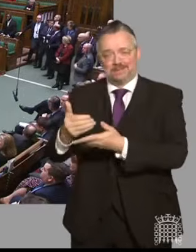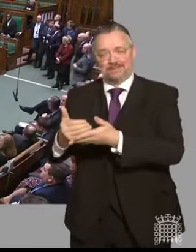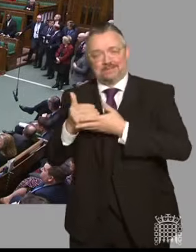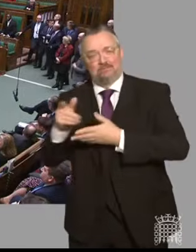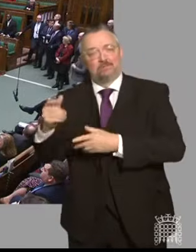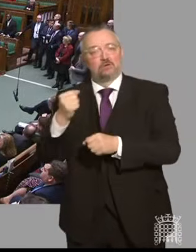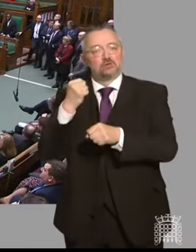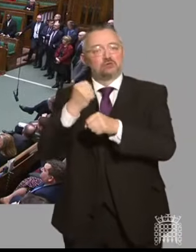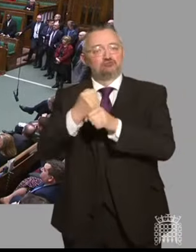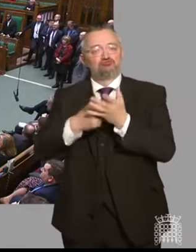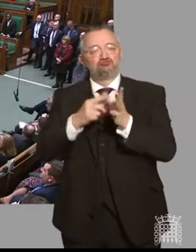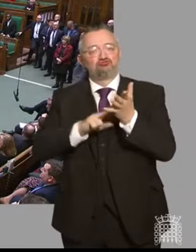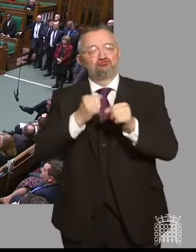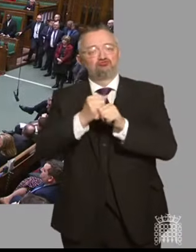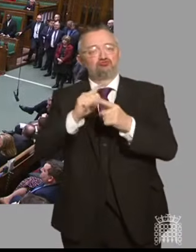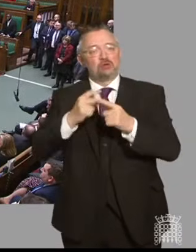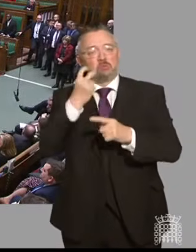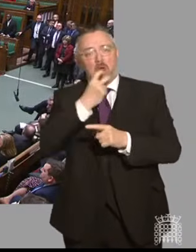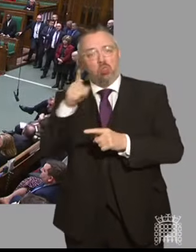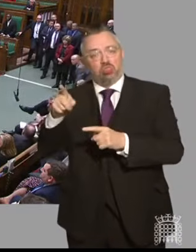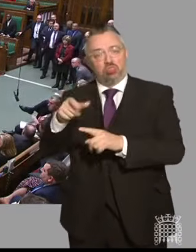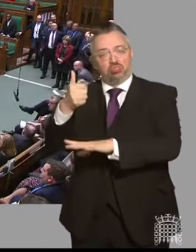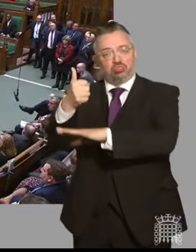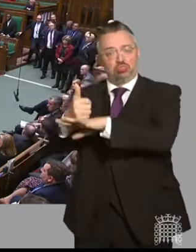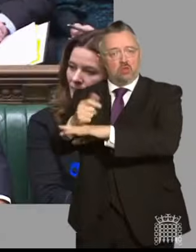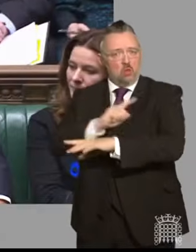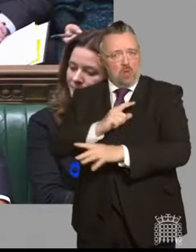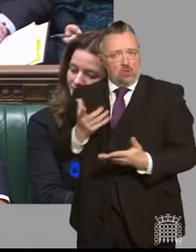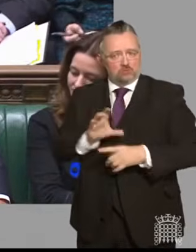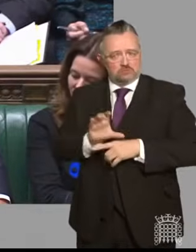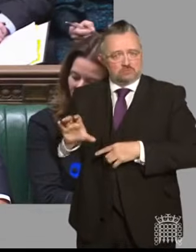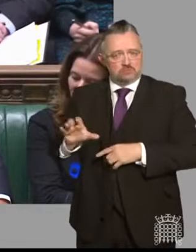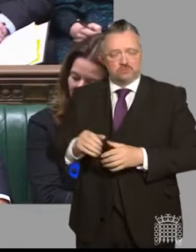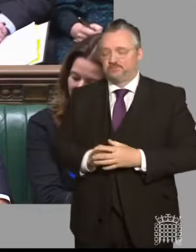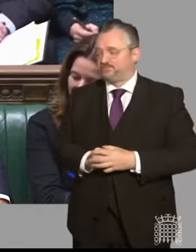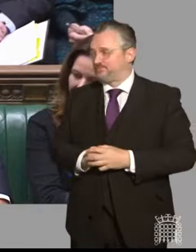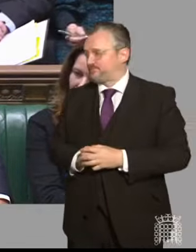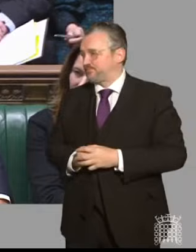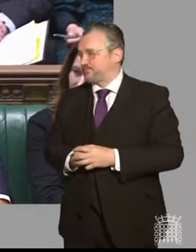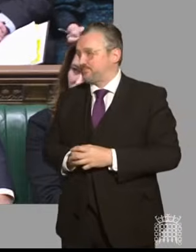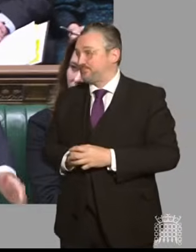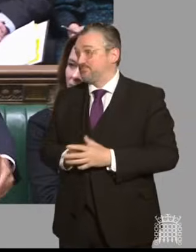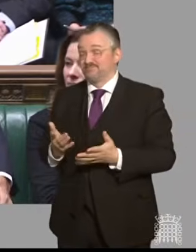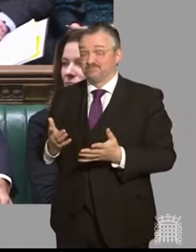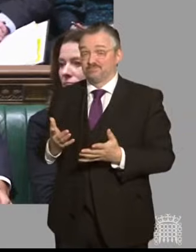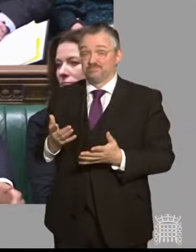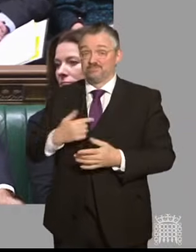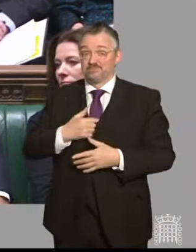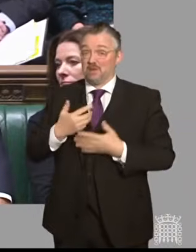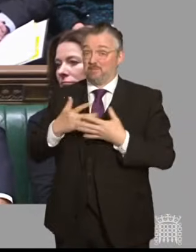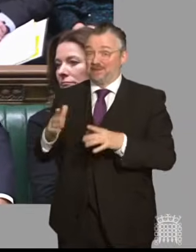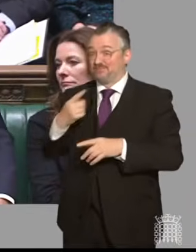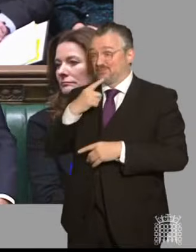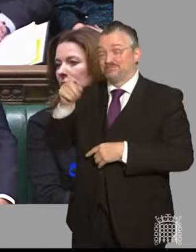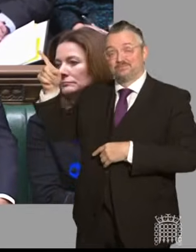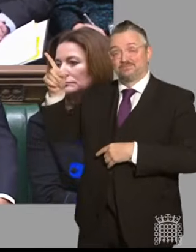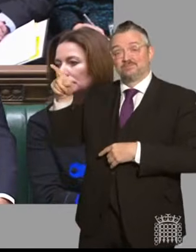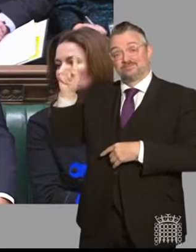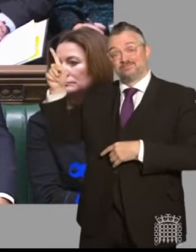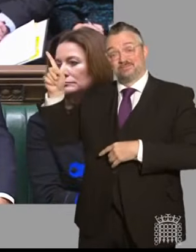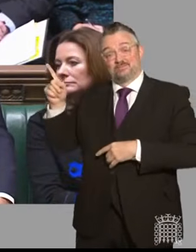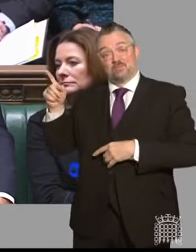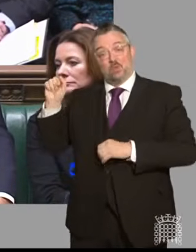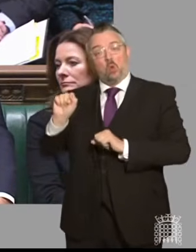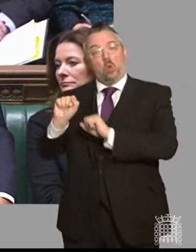Mr. Speaker, as I've previously told the House, the future of Grangemouth is a commercial decision for their owners. The site will remain operating